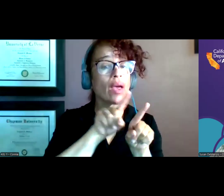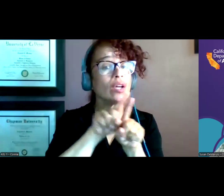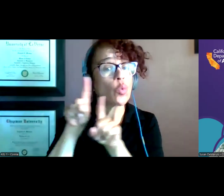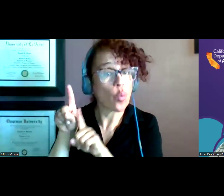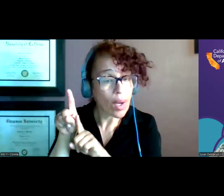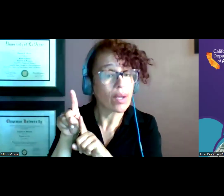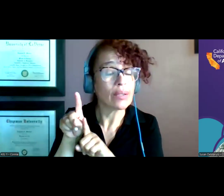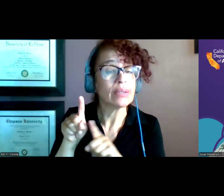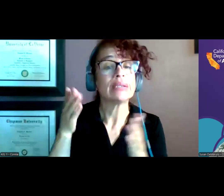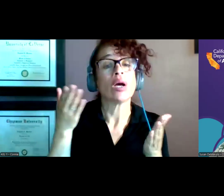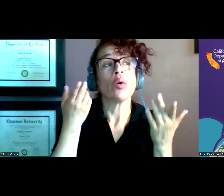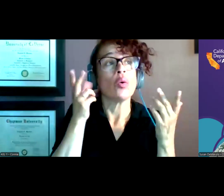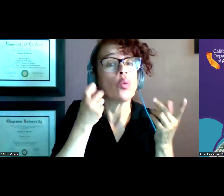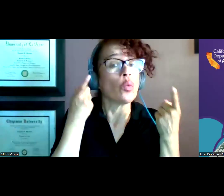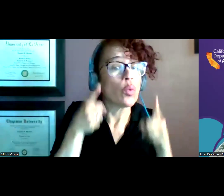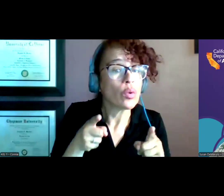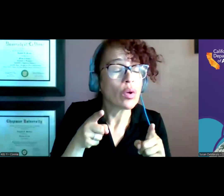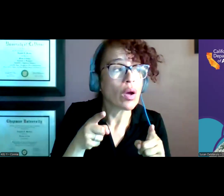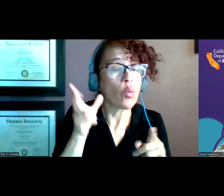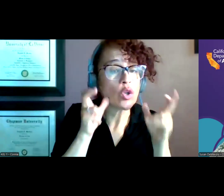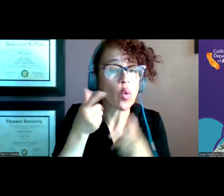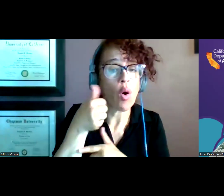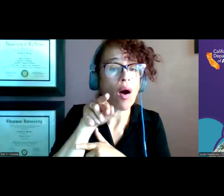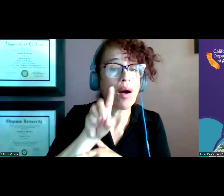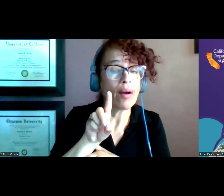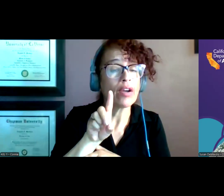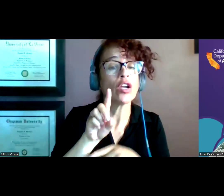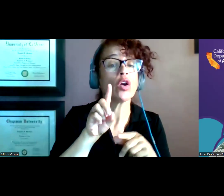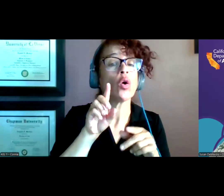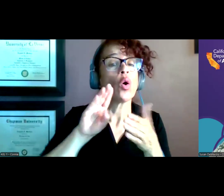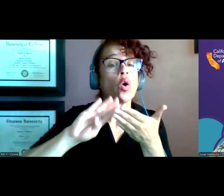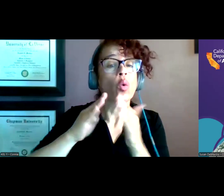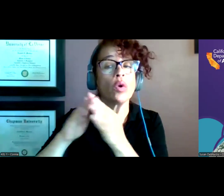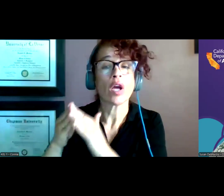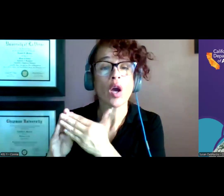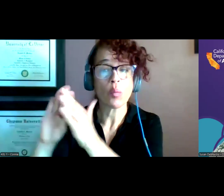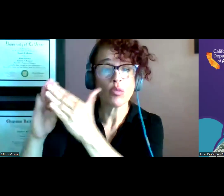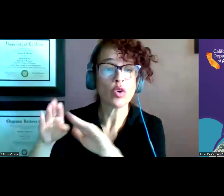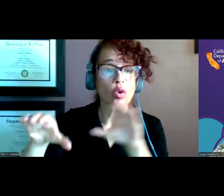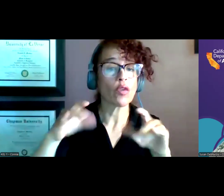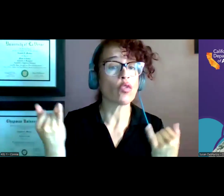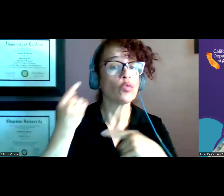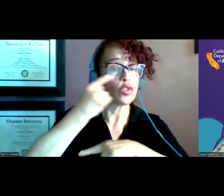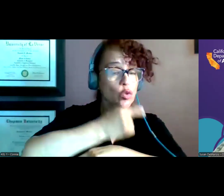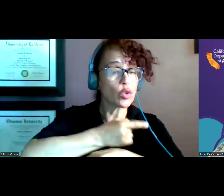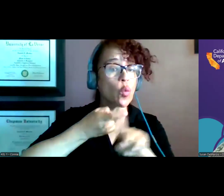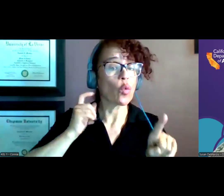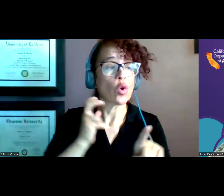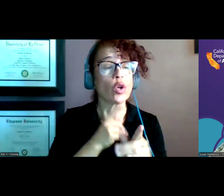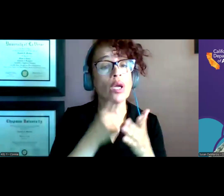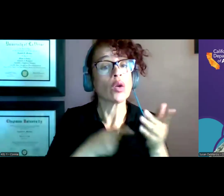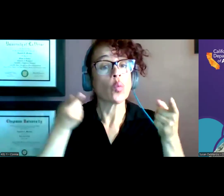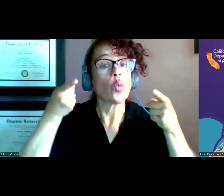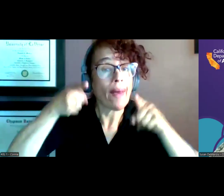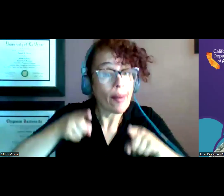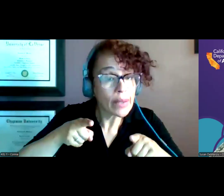as hear what's going on the ground with the community today. So we'll be hearing about what's